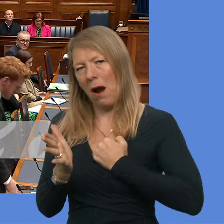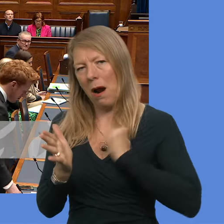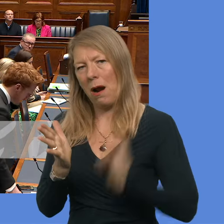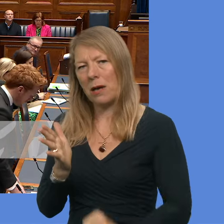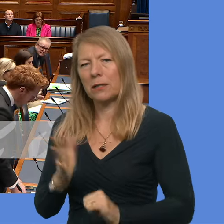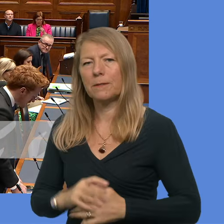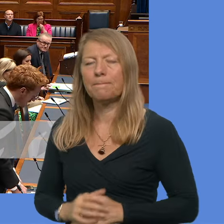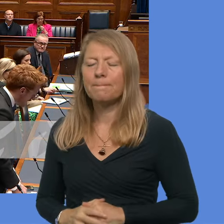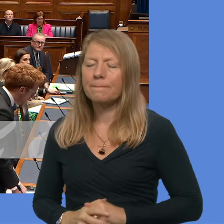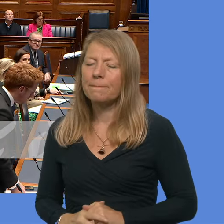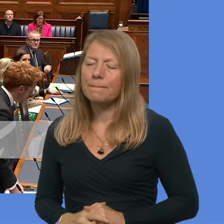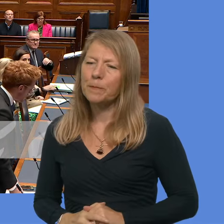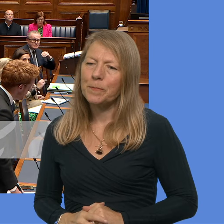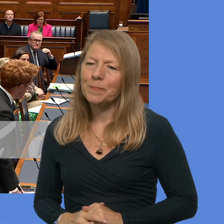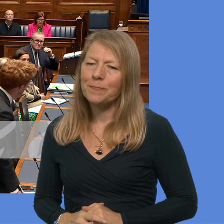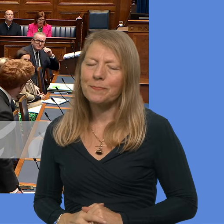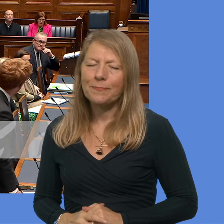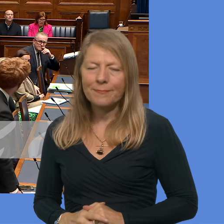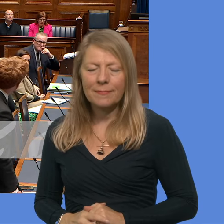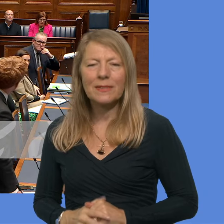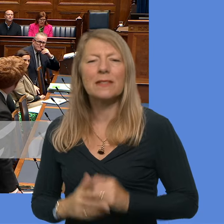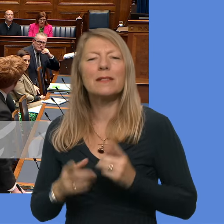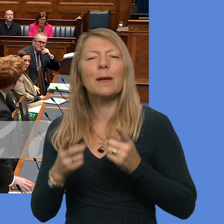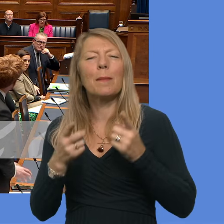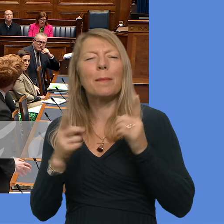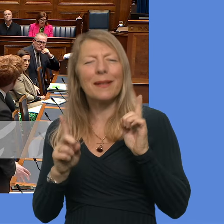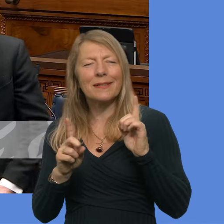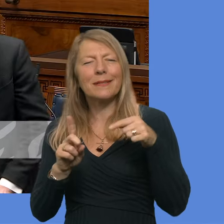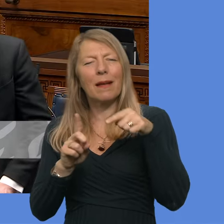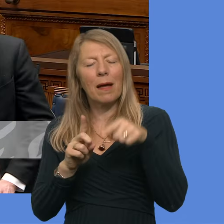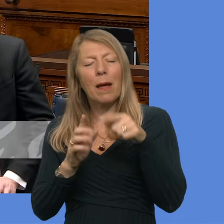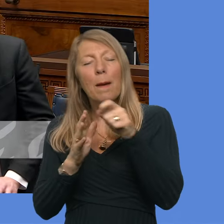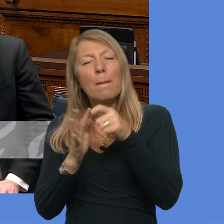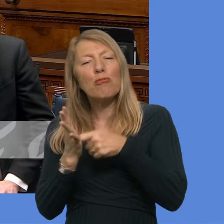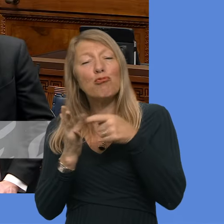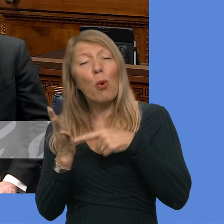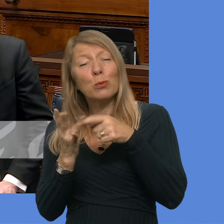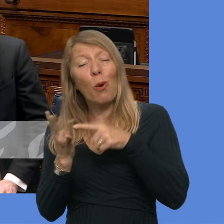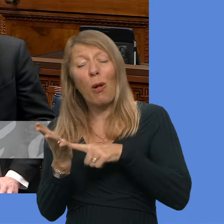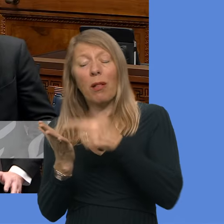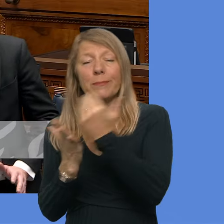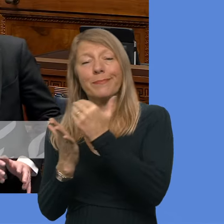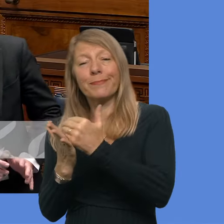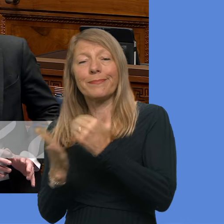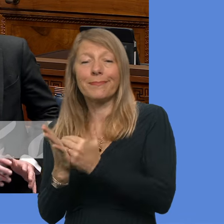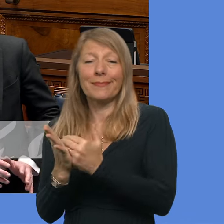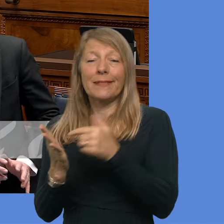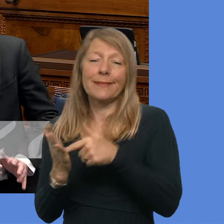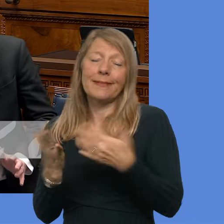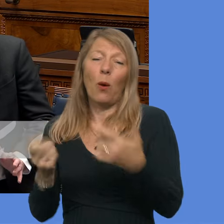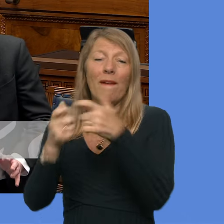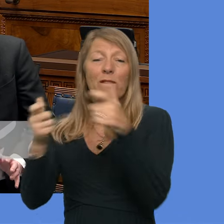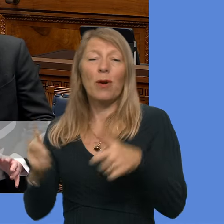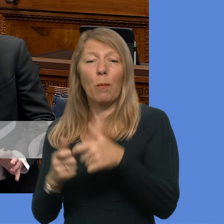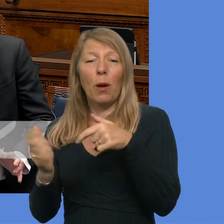Mr. Speaker. Minister, a previous iteration of the protocol, now the Windsor framework, omitted guarantees of origin from the north